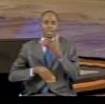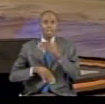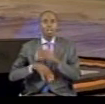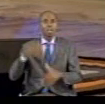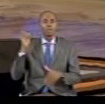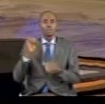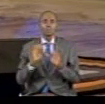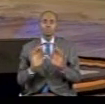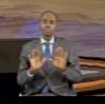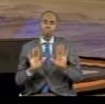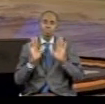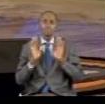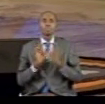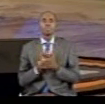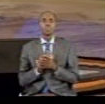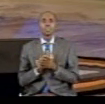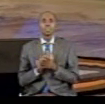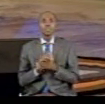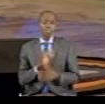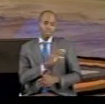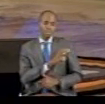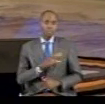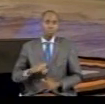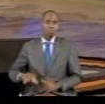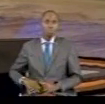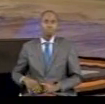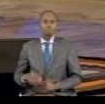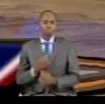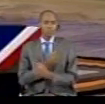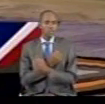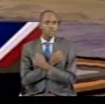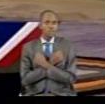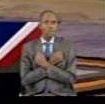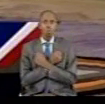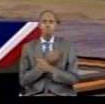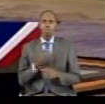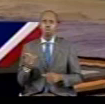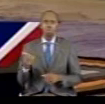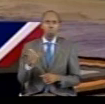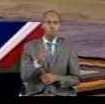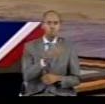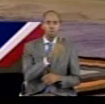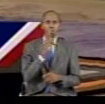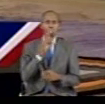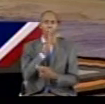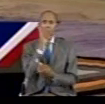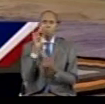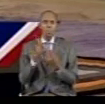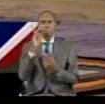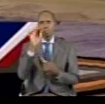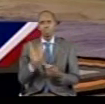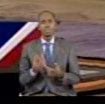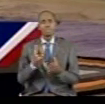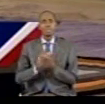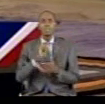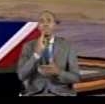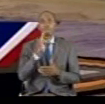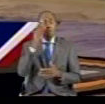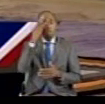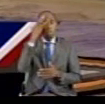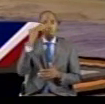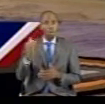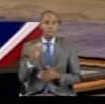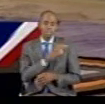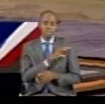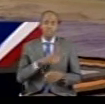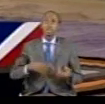fear. Christ loved them perfectly. That's why he came to save